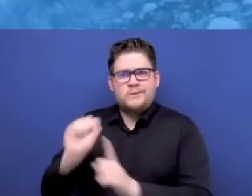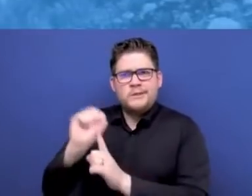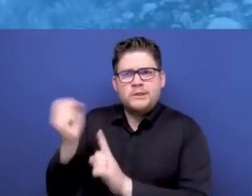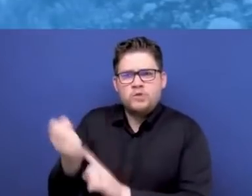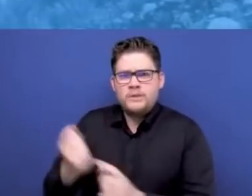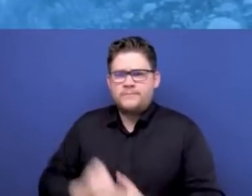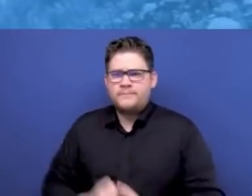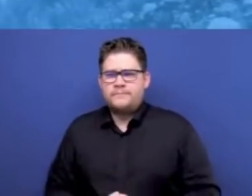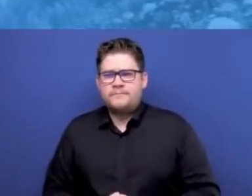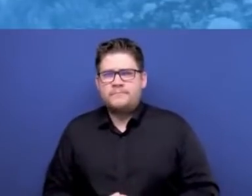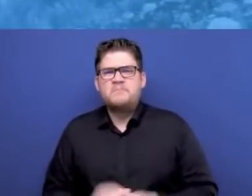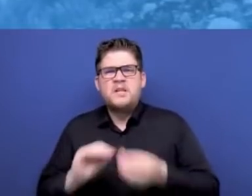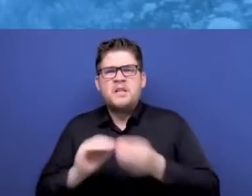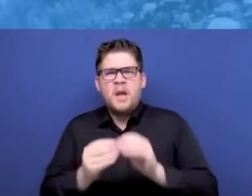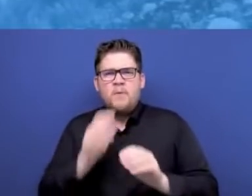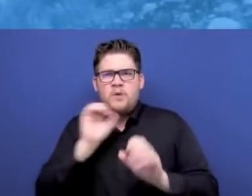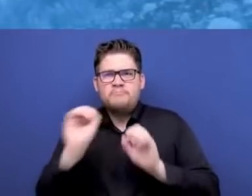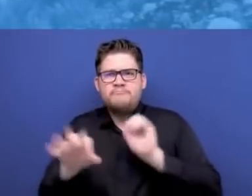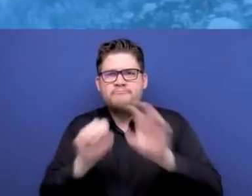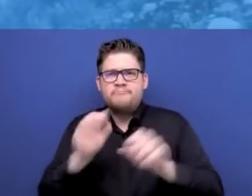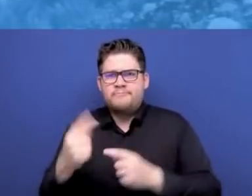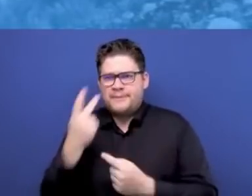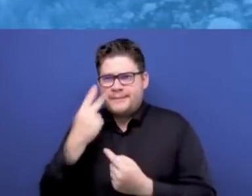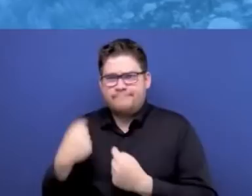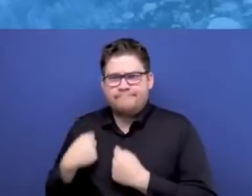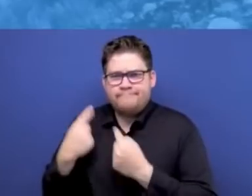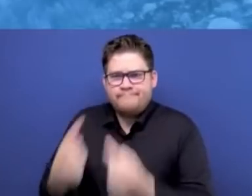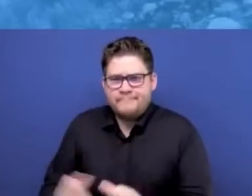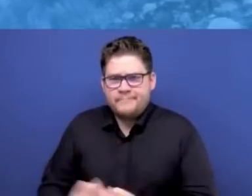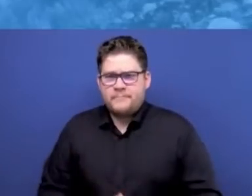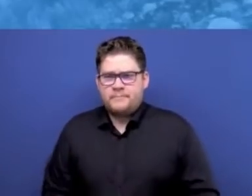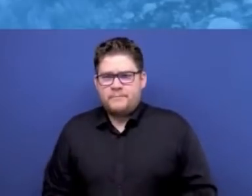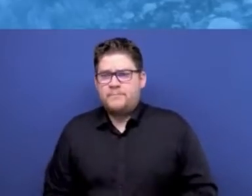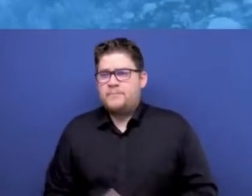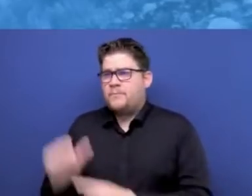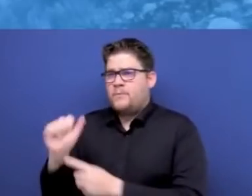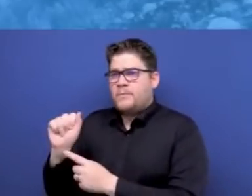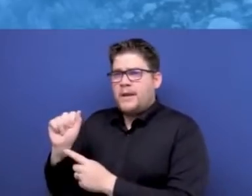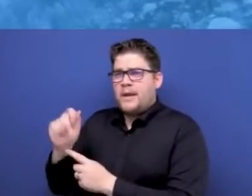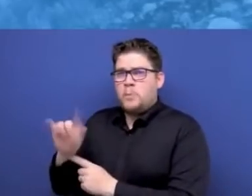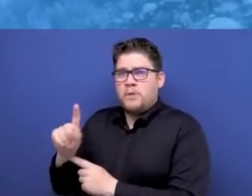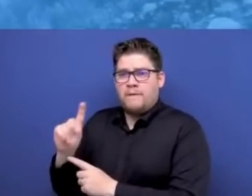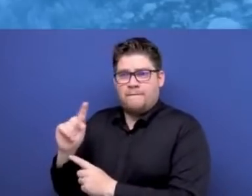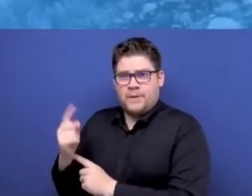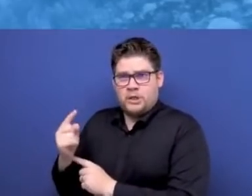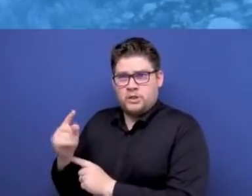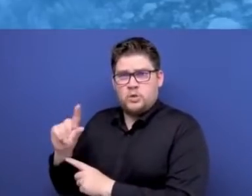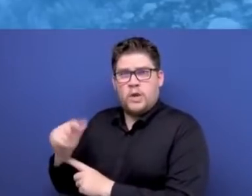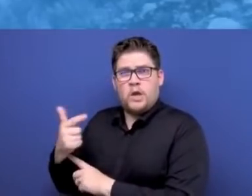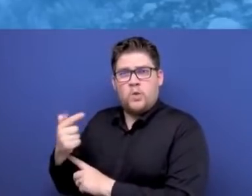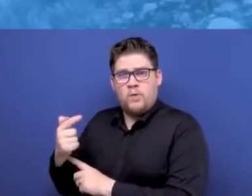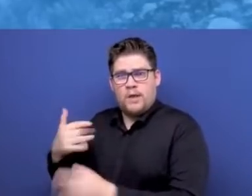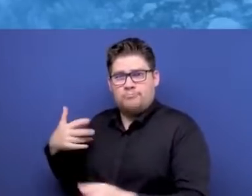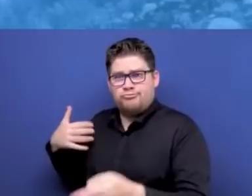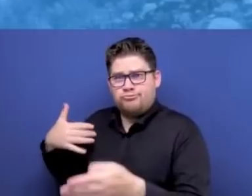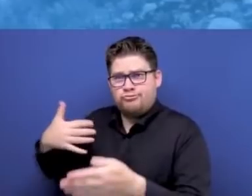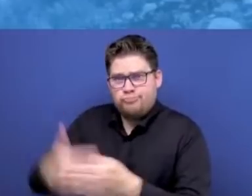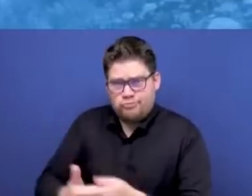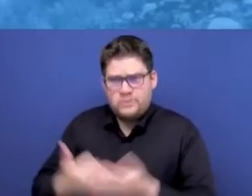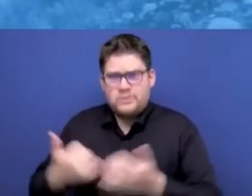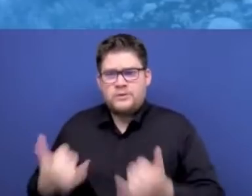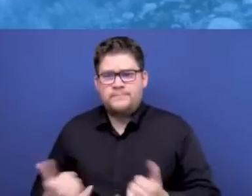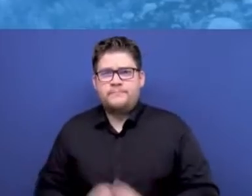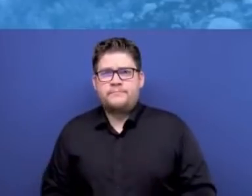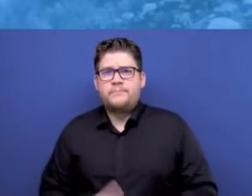to date. So since April 1st, 2021, the BC Wildfire Service has responded to about 1,230